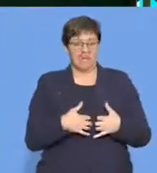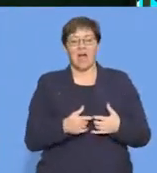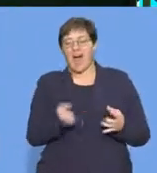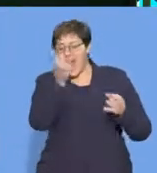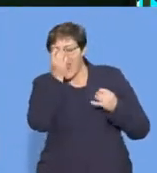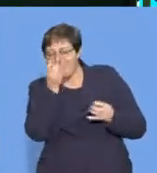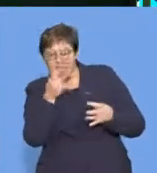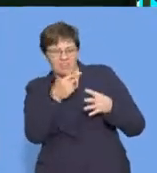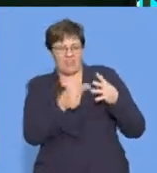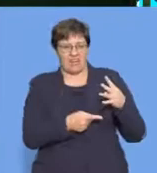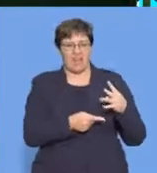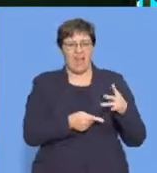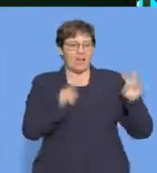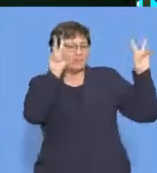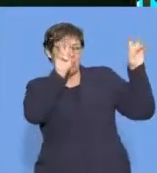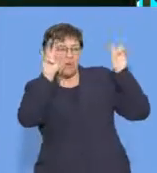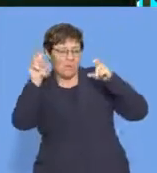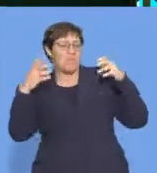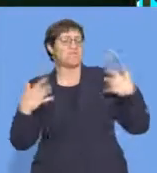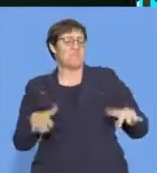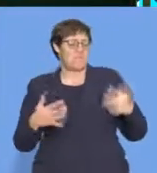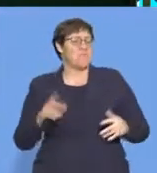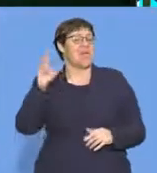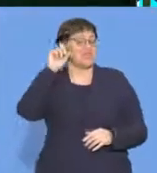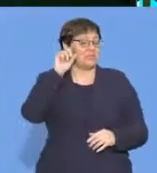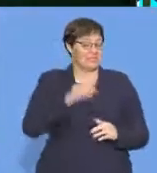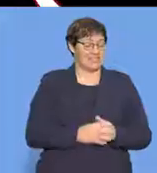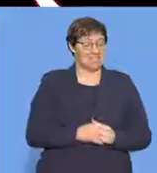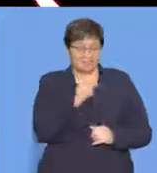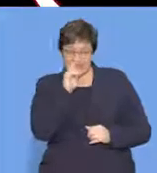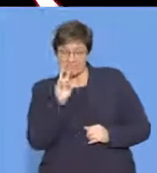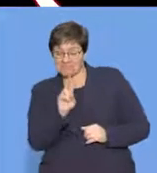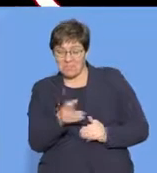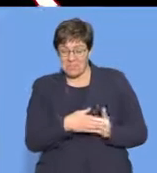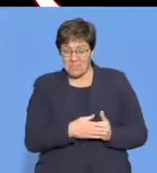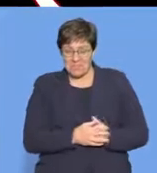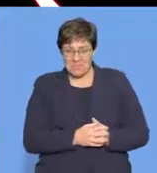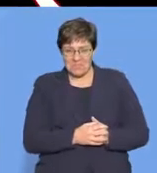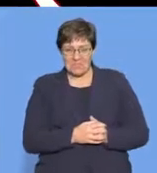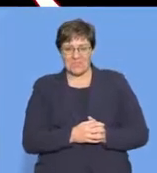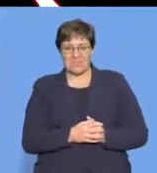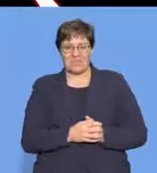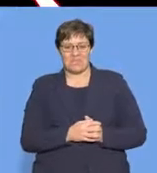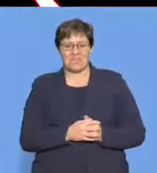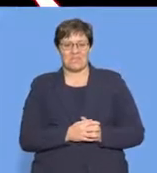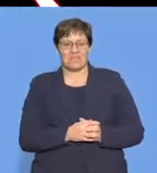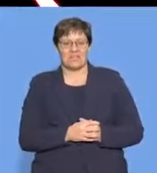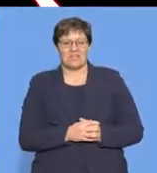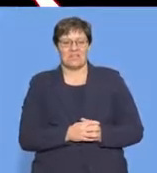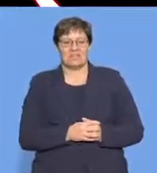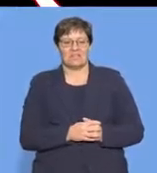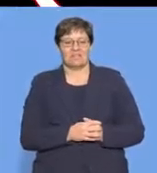or topics that we are covering. So let's have a look. Okay, so we have had a